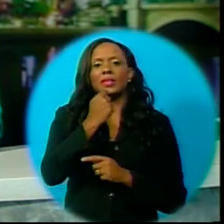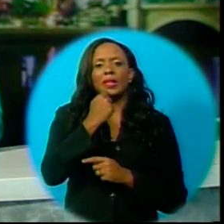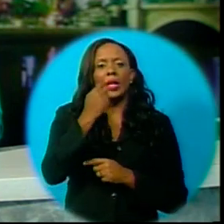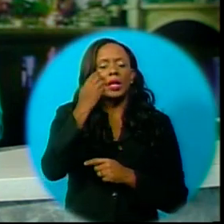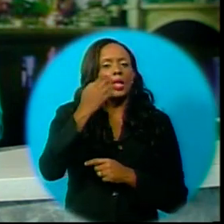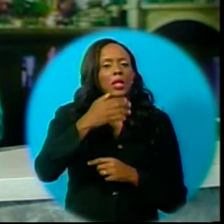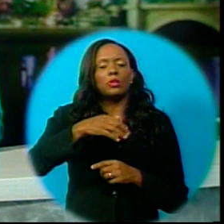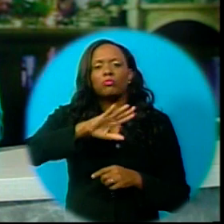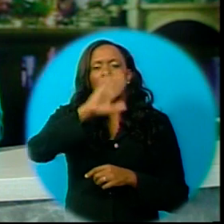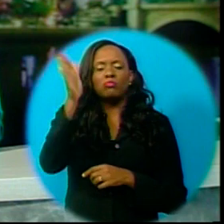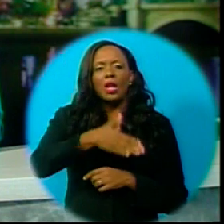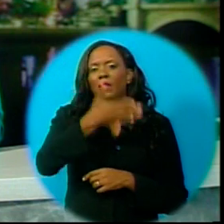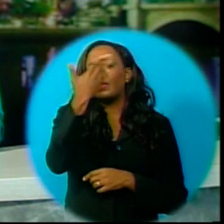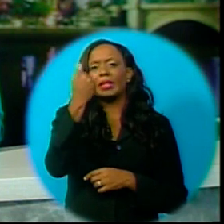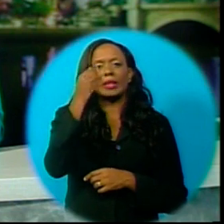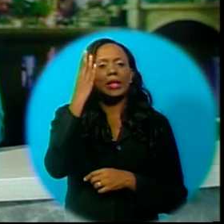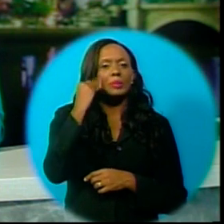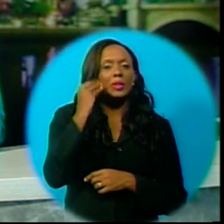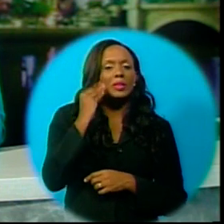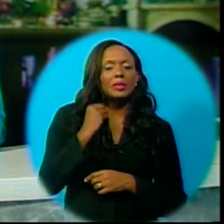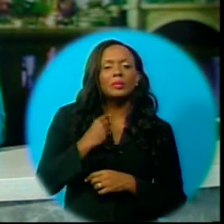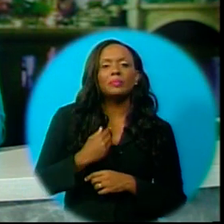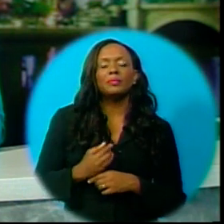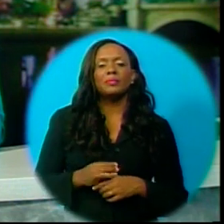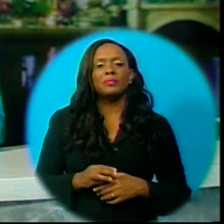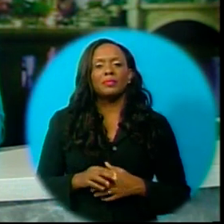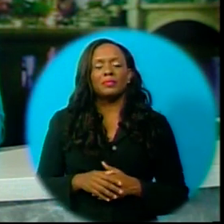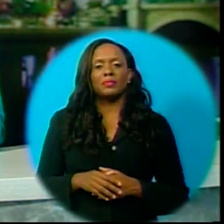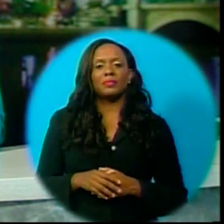the experiences were far from forgettable.